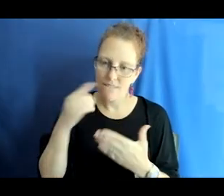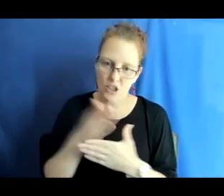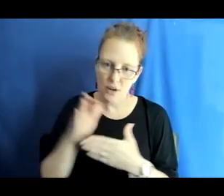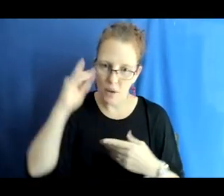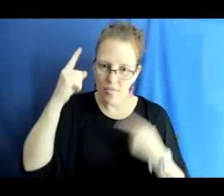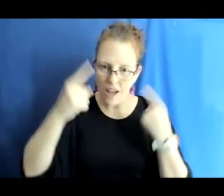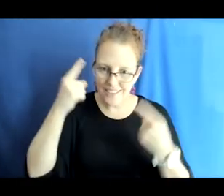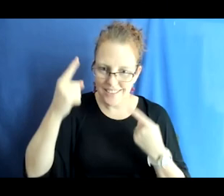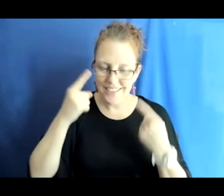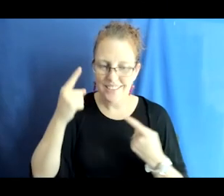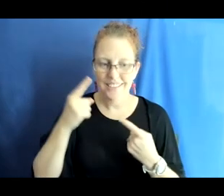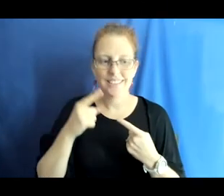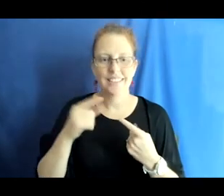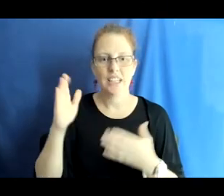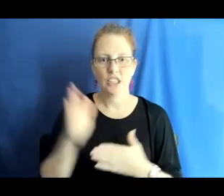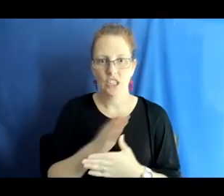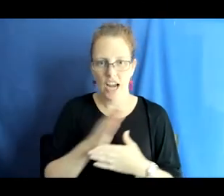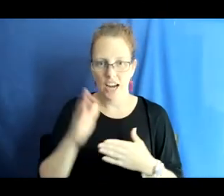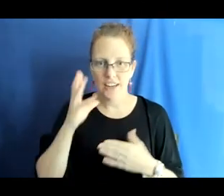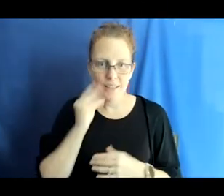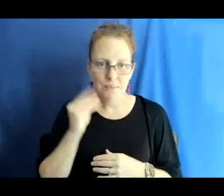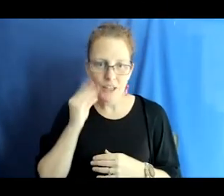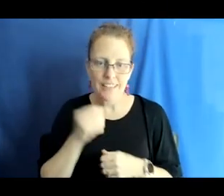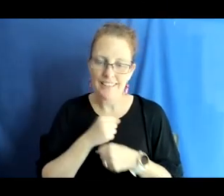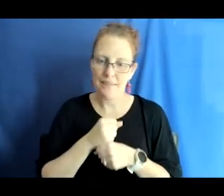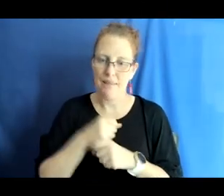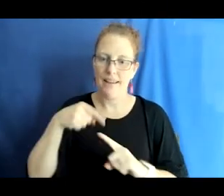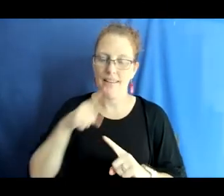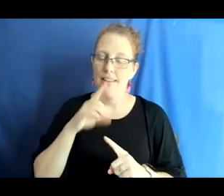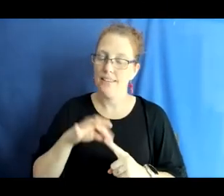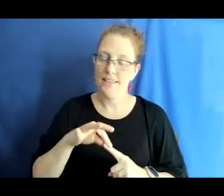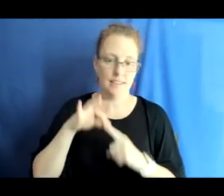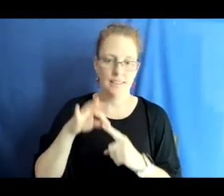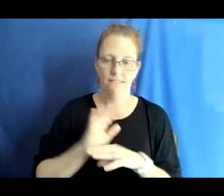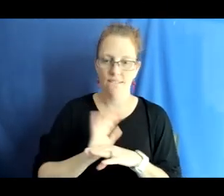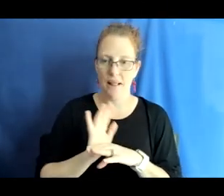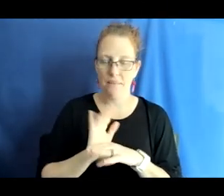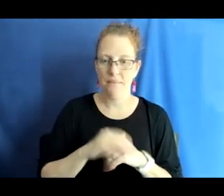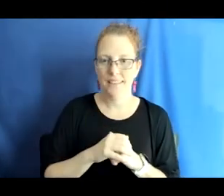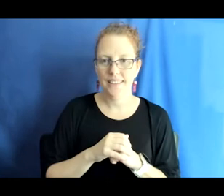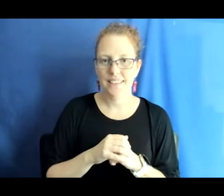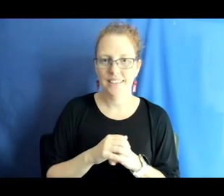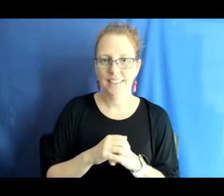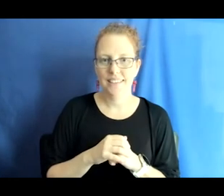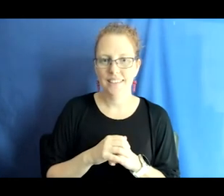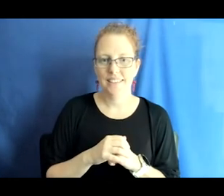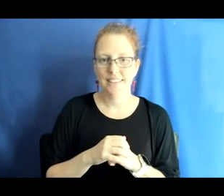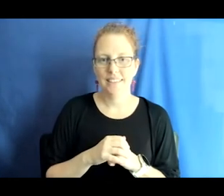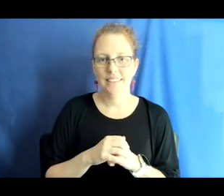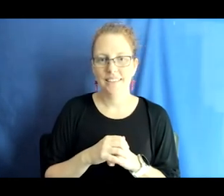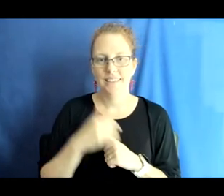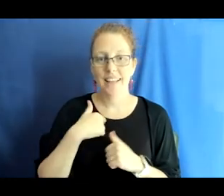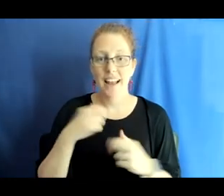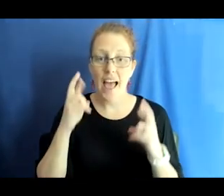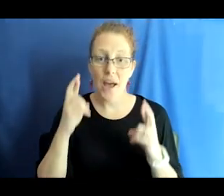shared experience in creating this really unique film. And I kind of hope